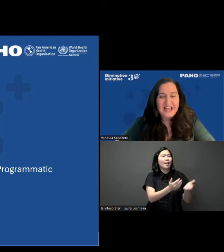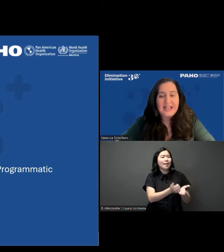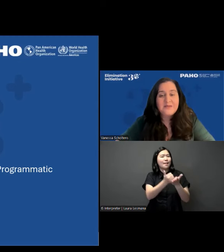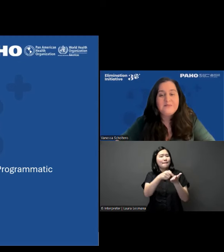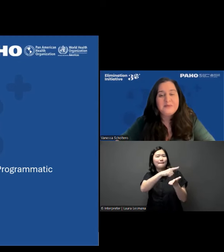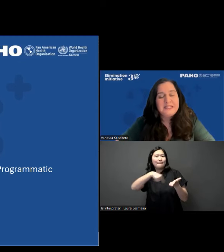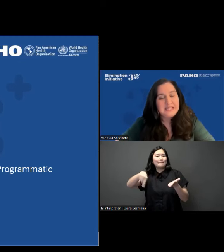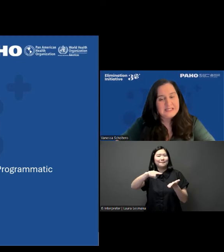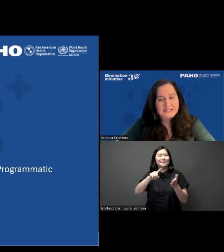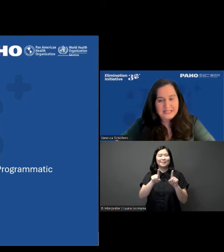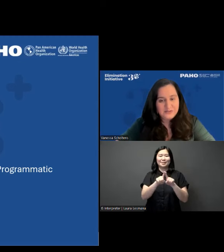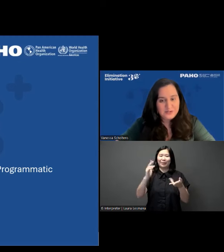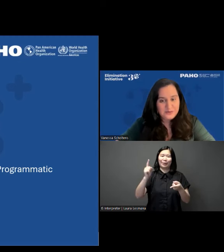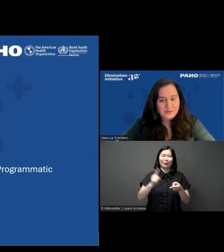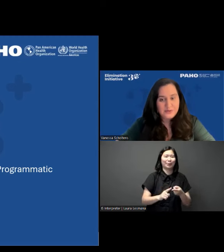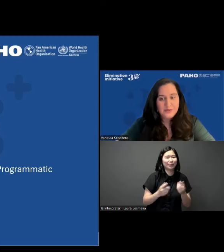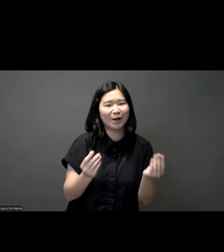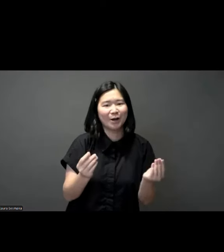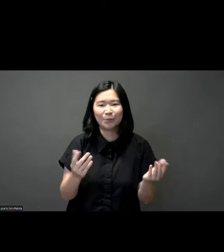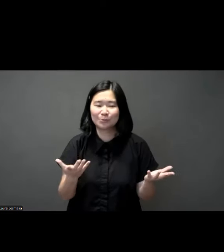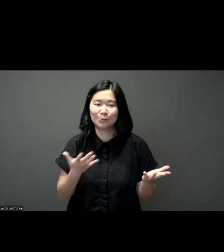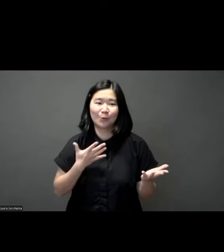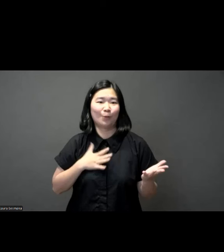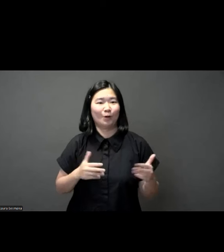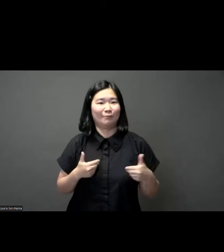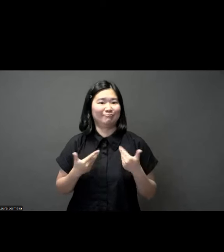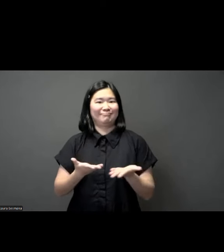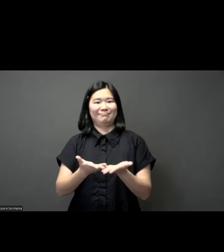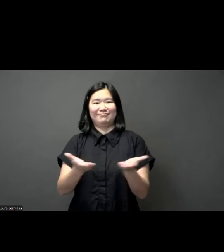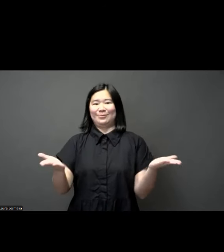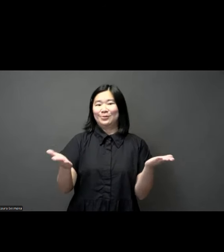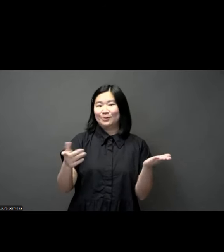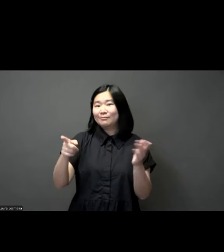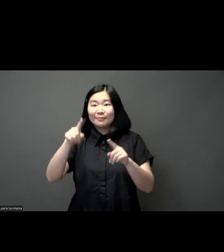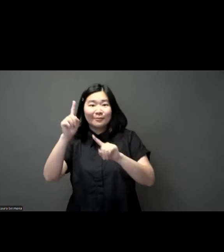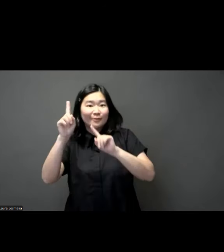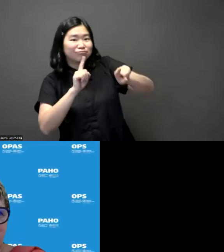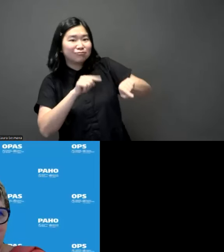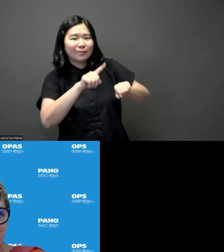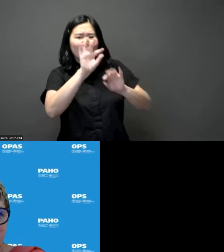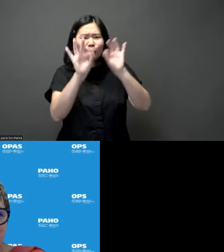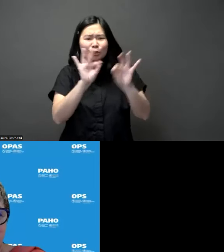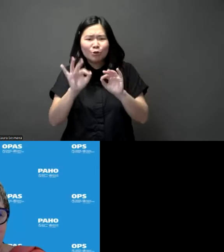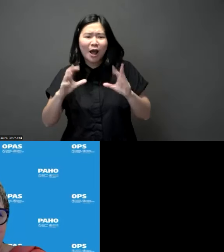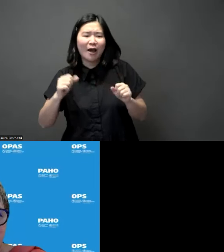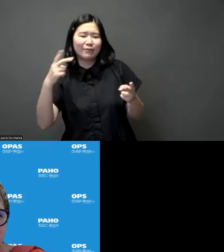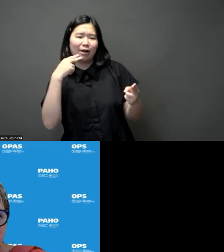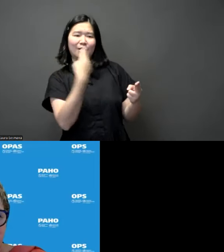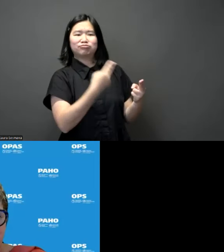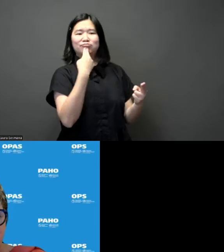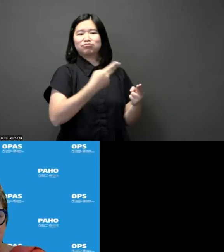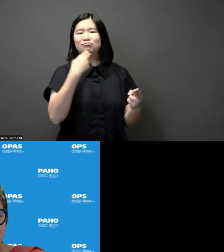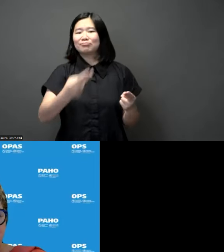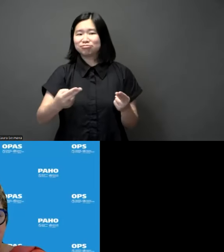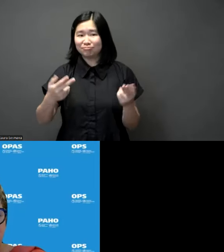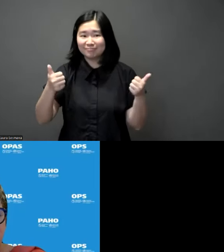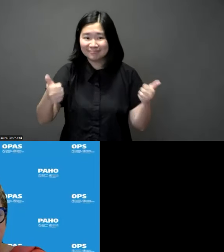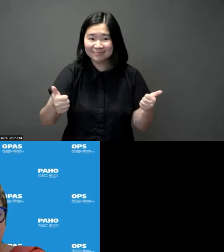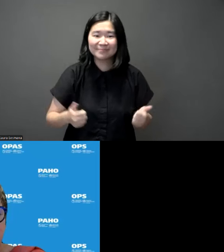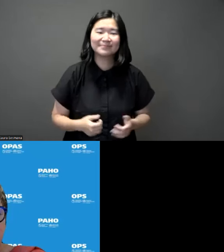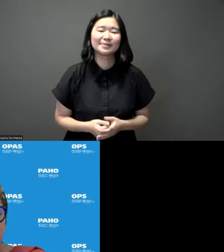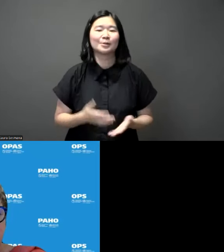I am pleased to introduce Dr. Gary Eichmanns, Director of the Department of Social and Environmental Determinants